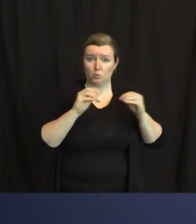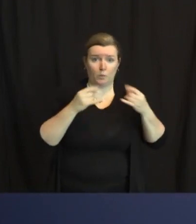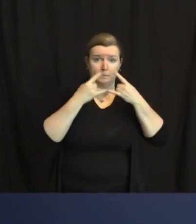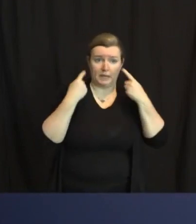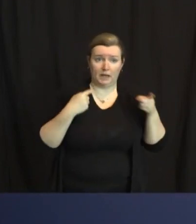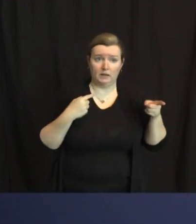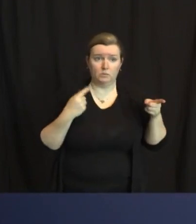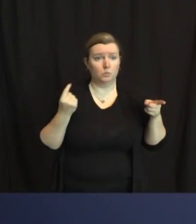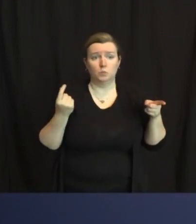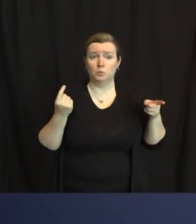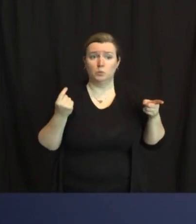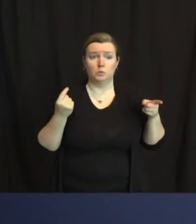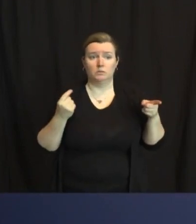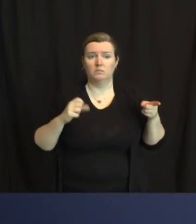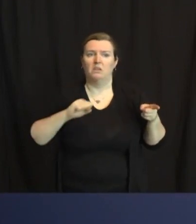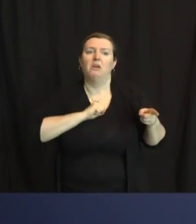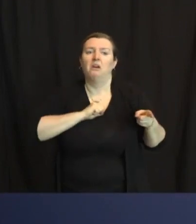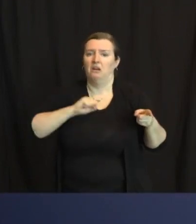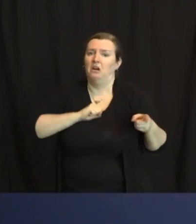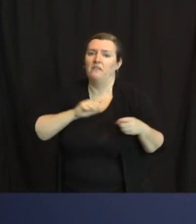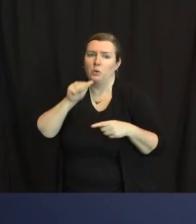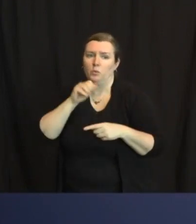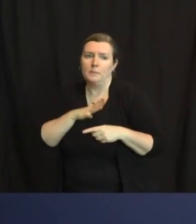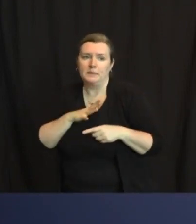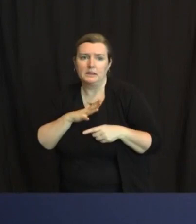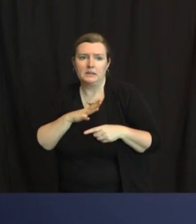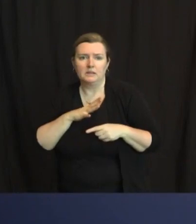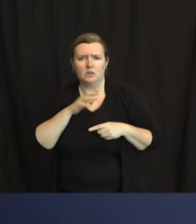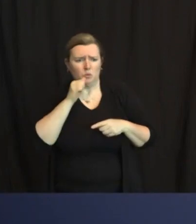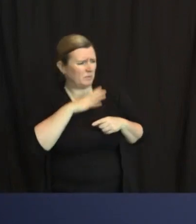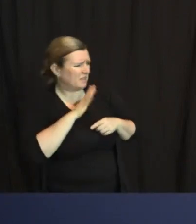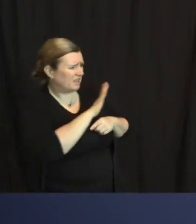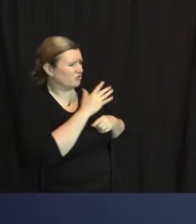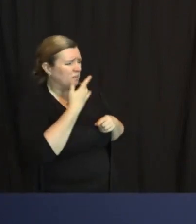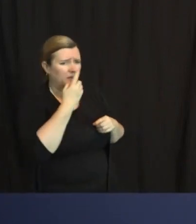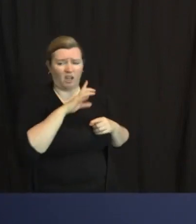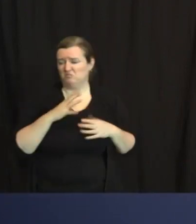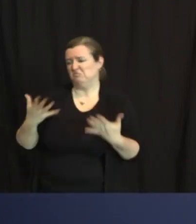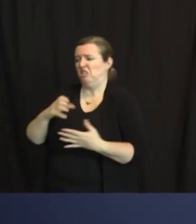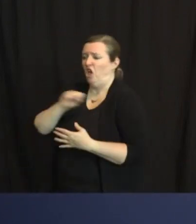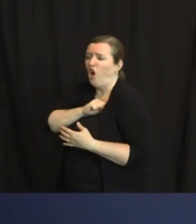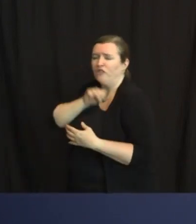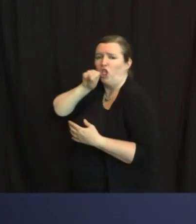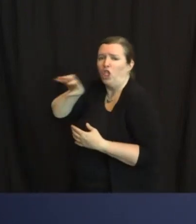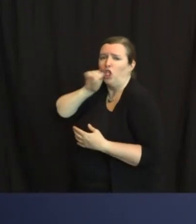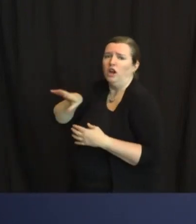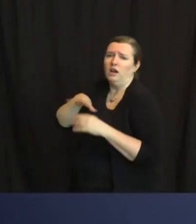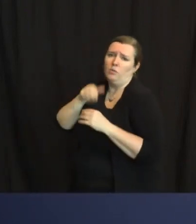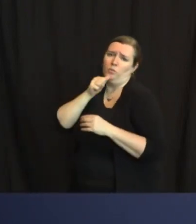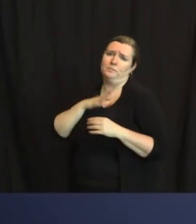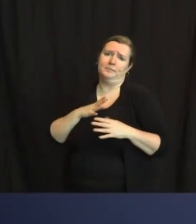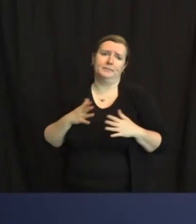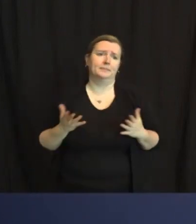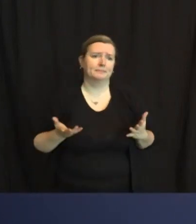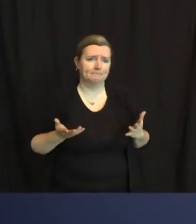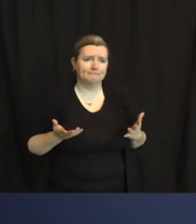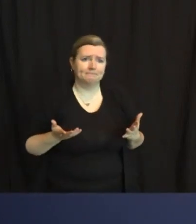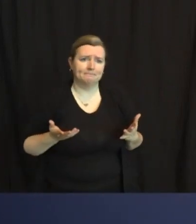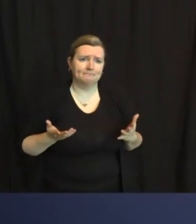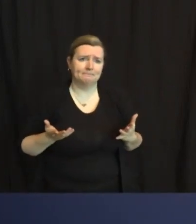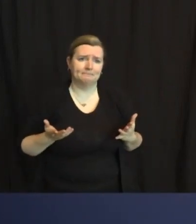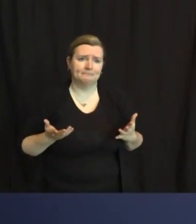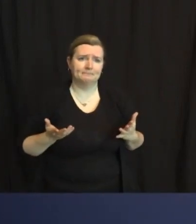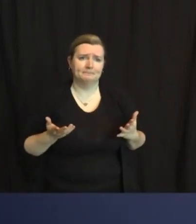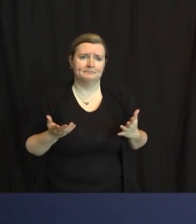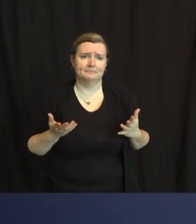on the woman that had asked her to stand back. So to that point of de-escalation, the quicker the store operator and or manager